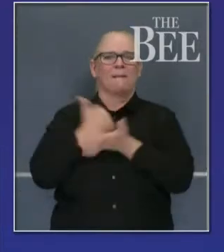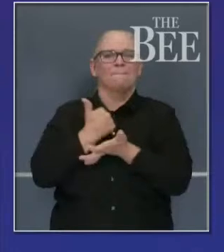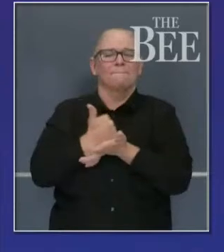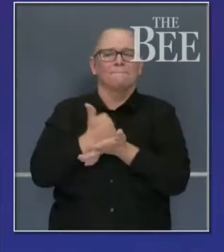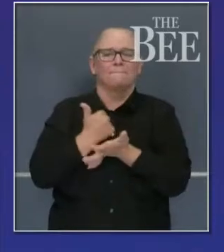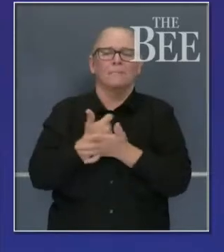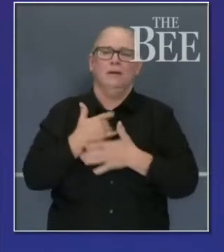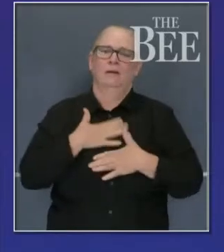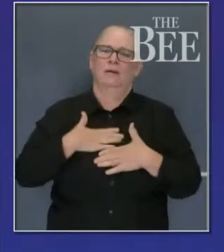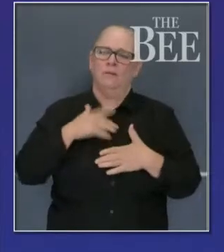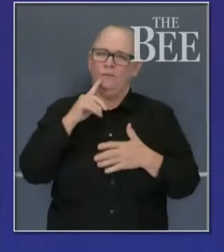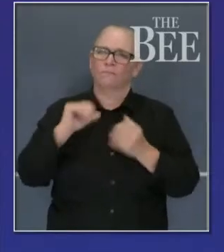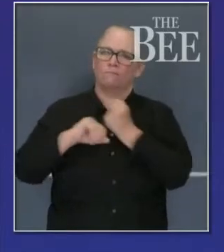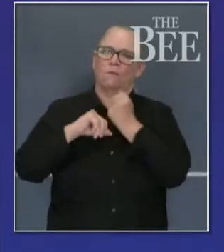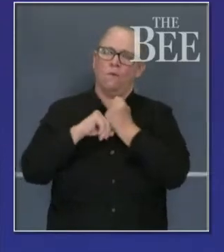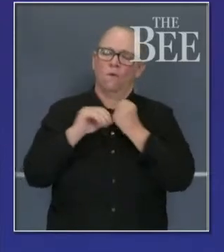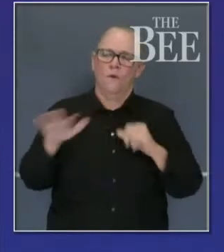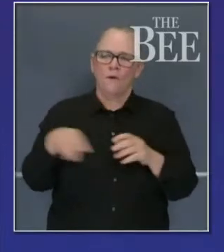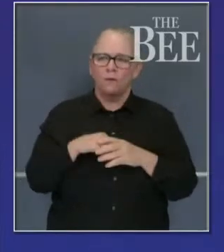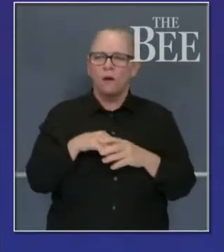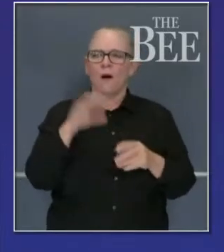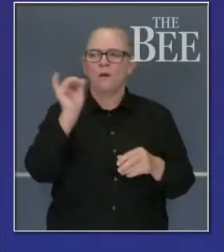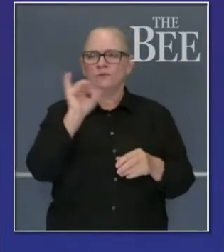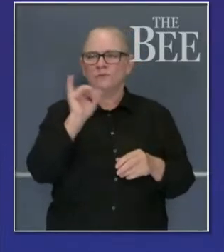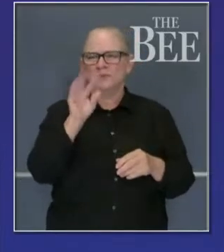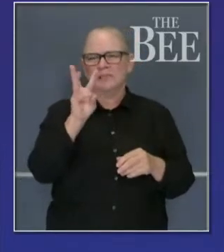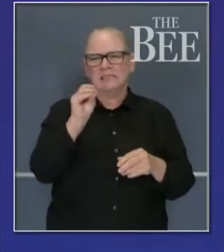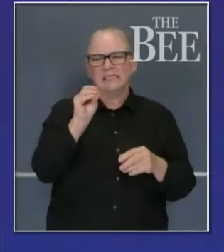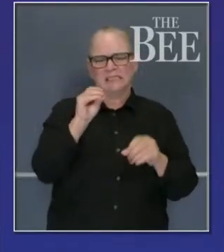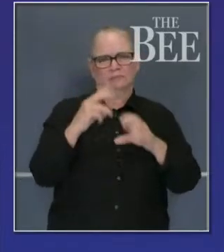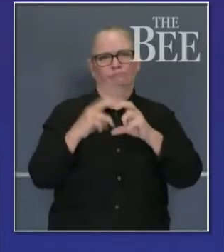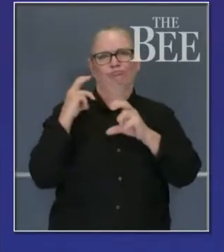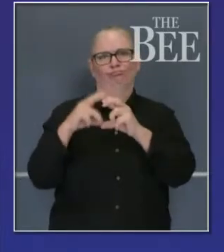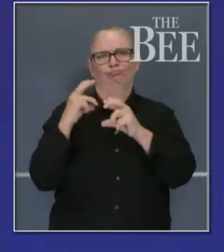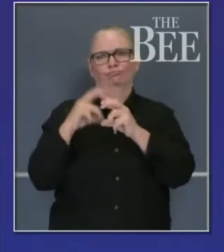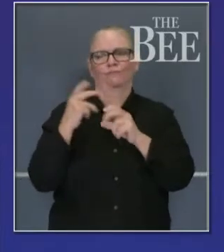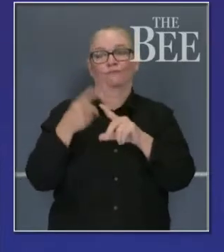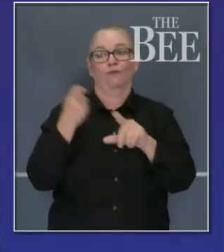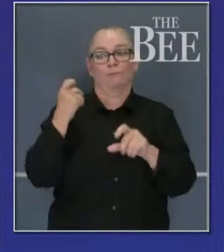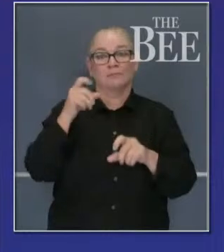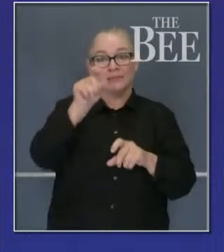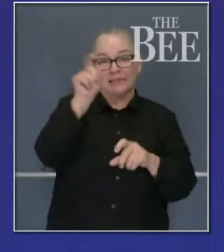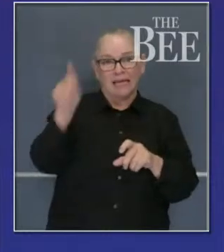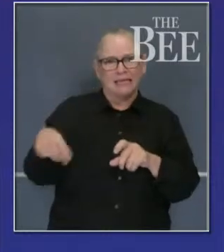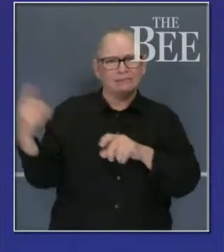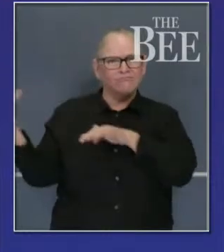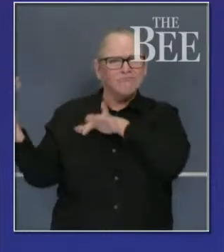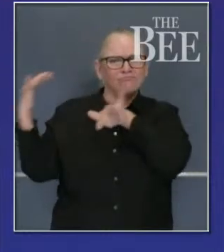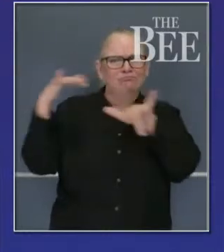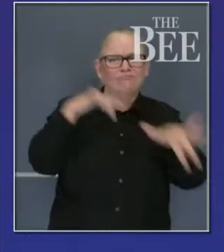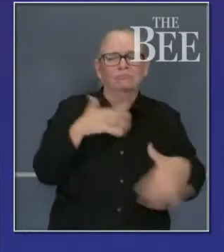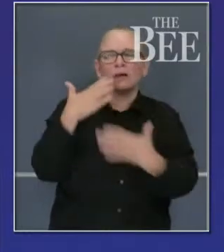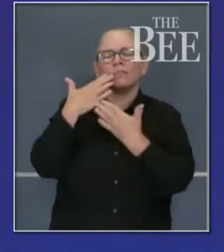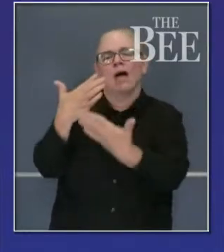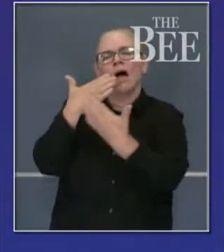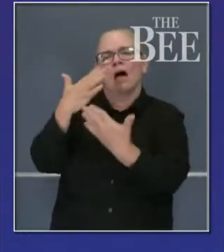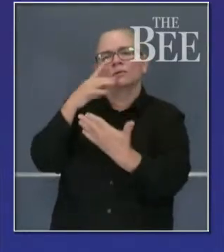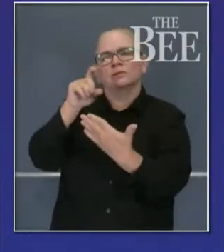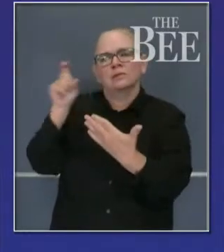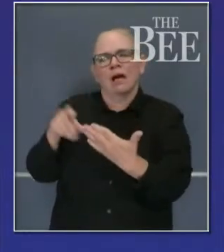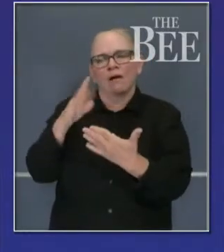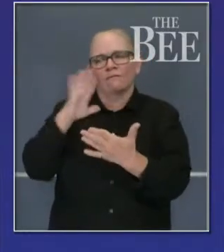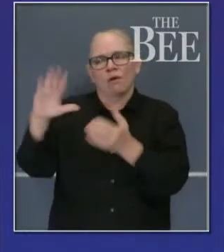state, including some 60 engines from the state of Texas. And I want to thank Governor Abbott for his extraordinary